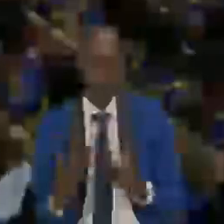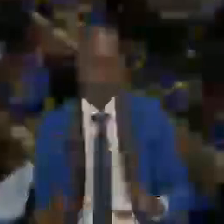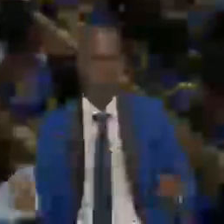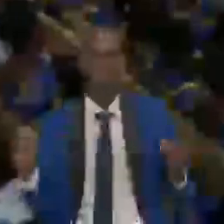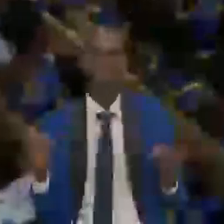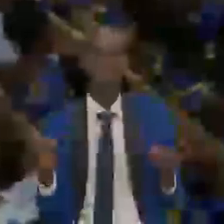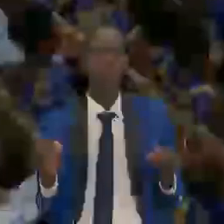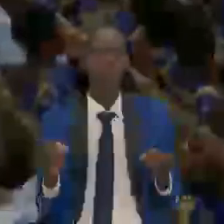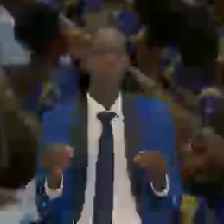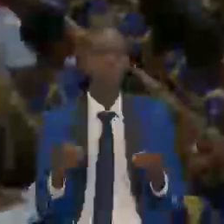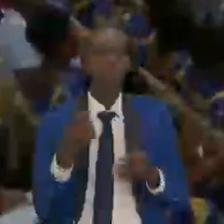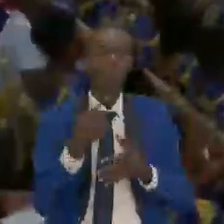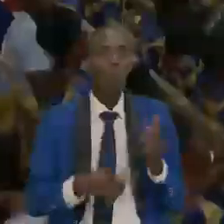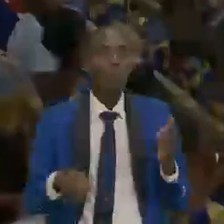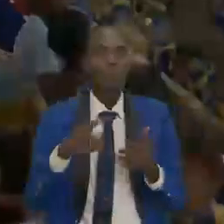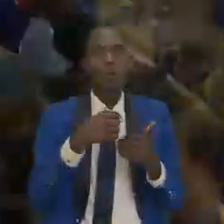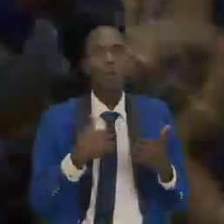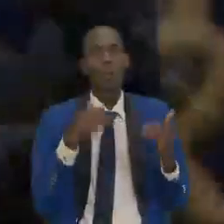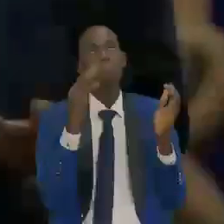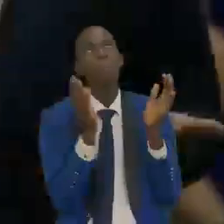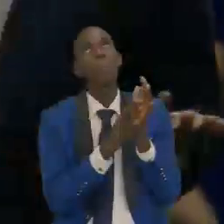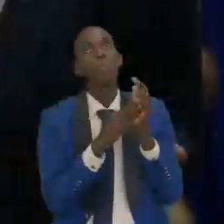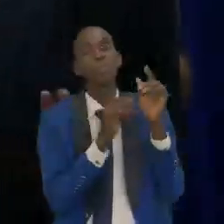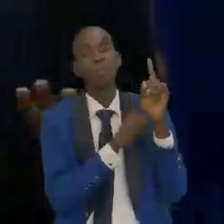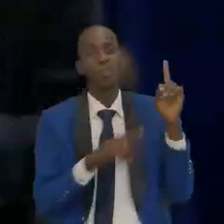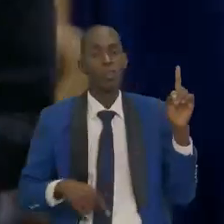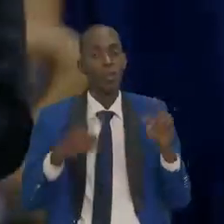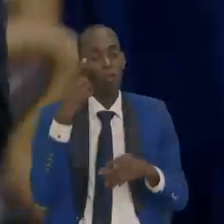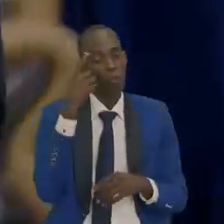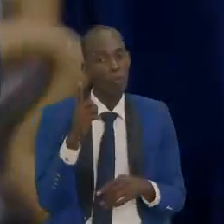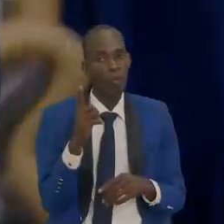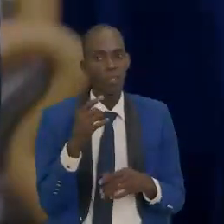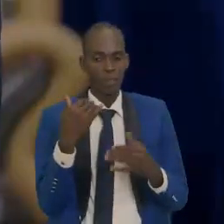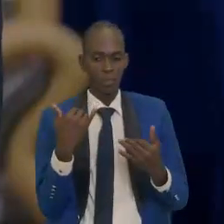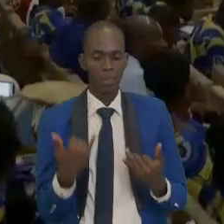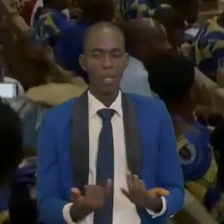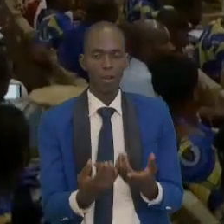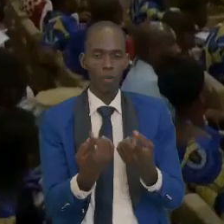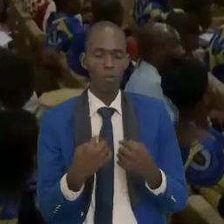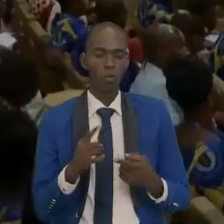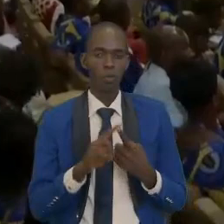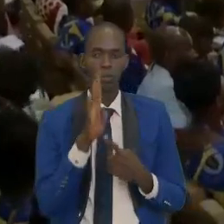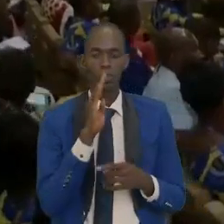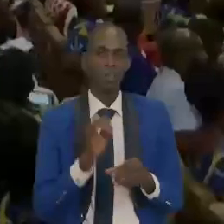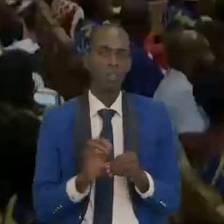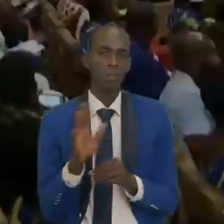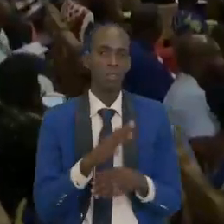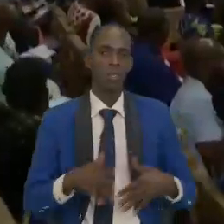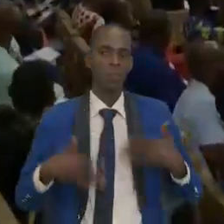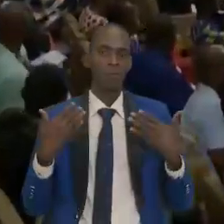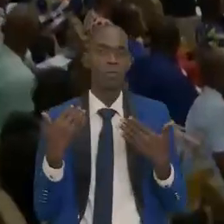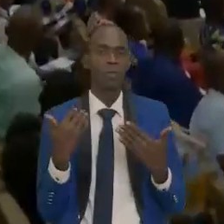praise the Lord for realization has now come in your